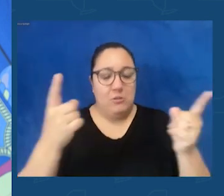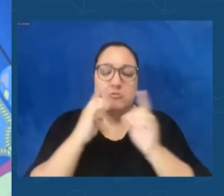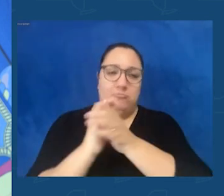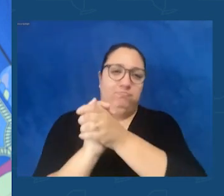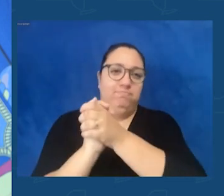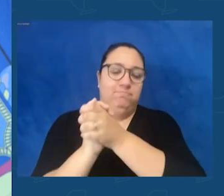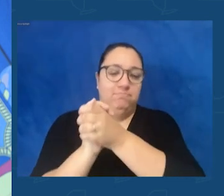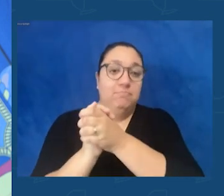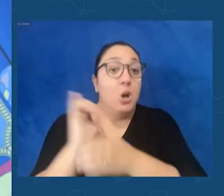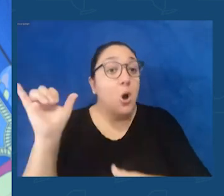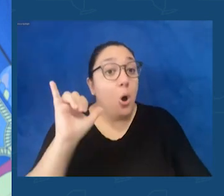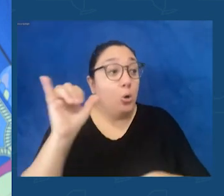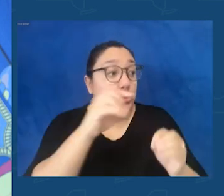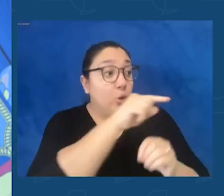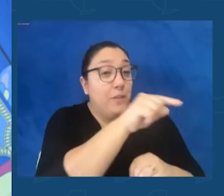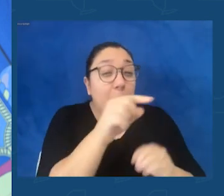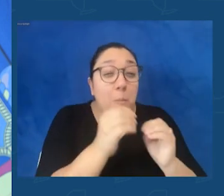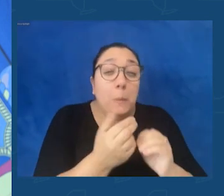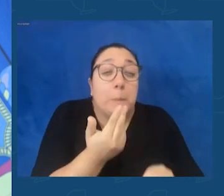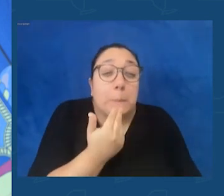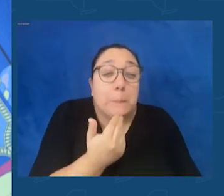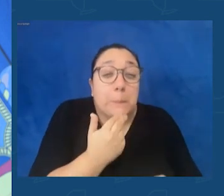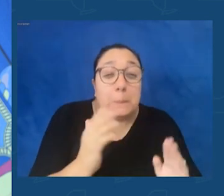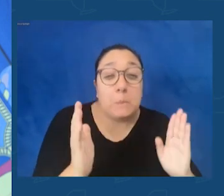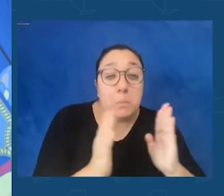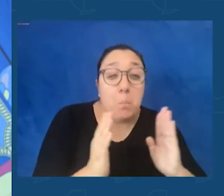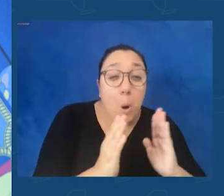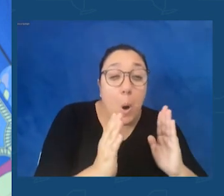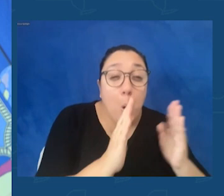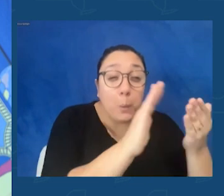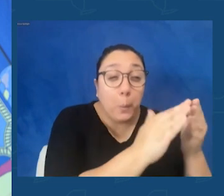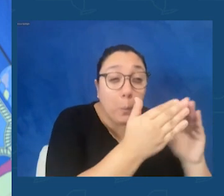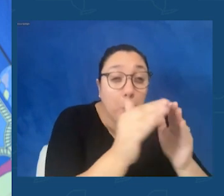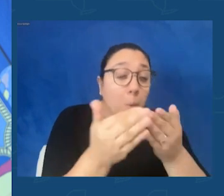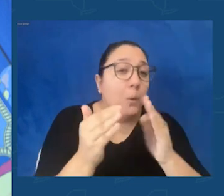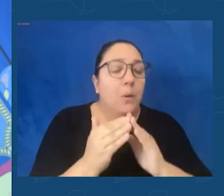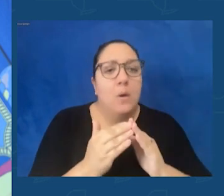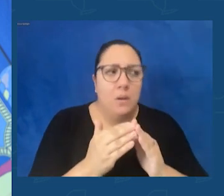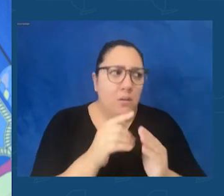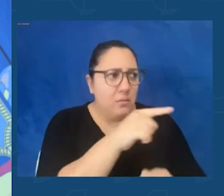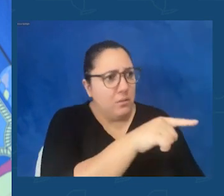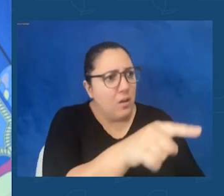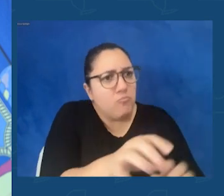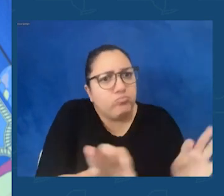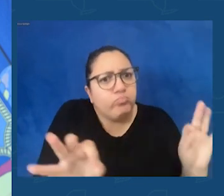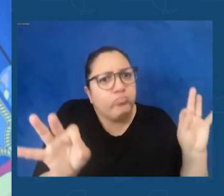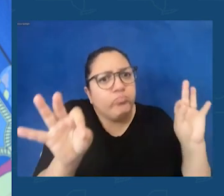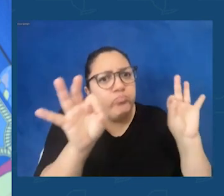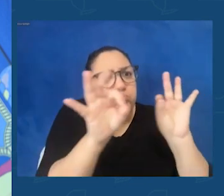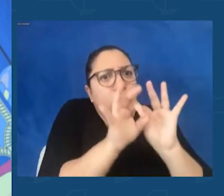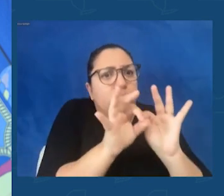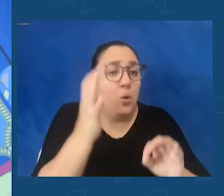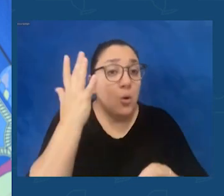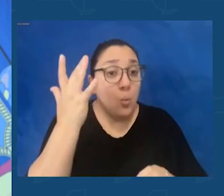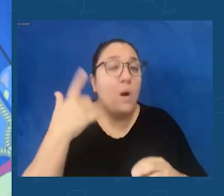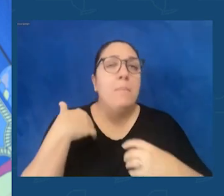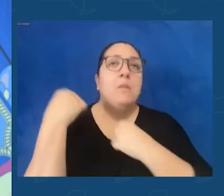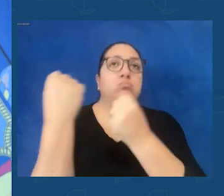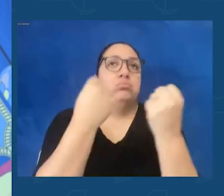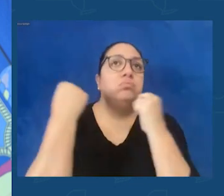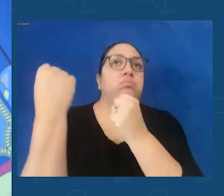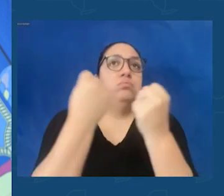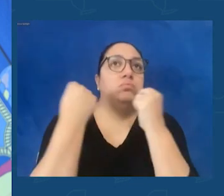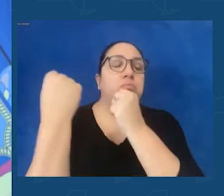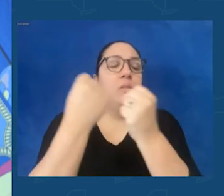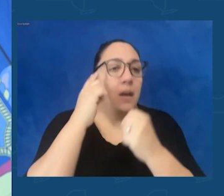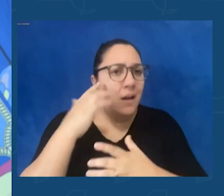have our smaller communities, which do matter. They matter so much because I drive all over the state. And I'm more likely to stop in a small town